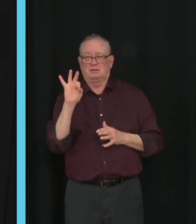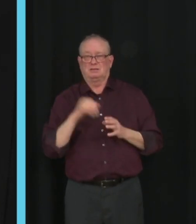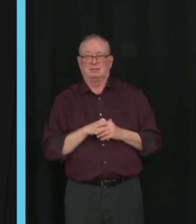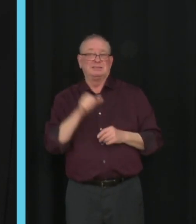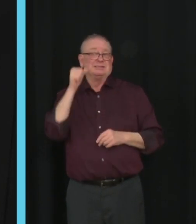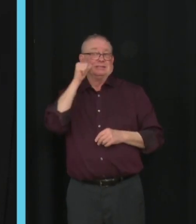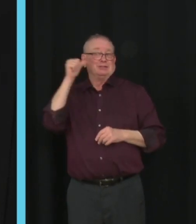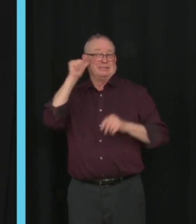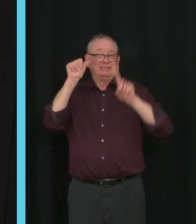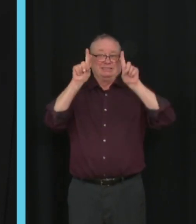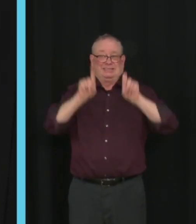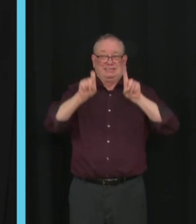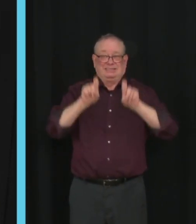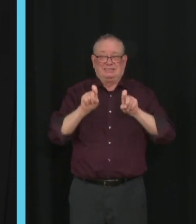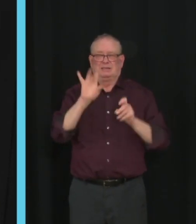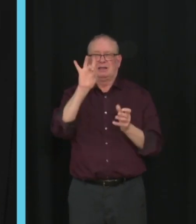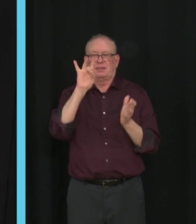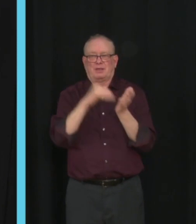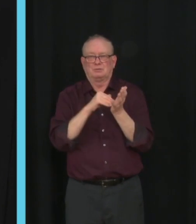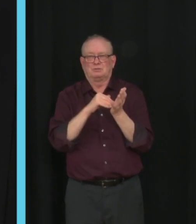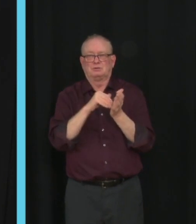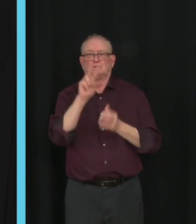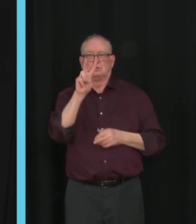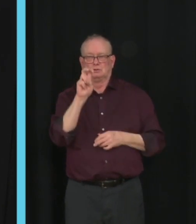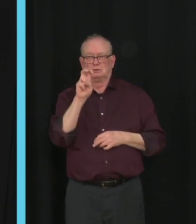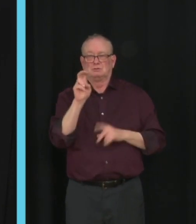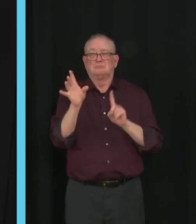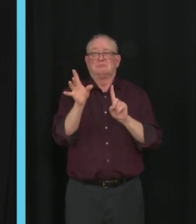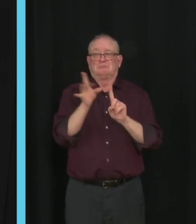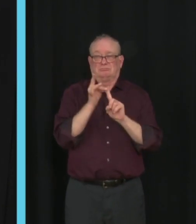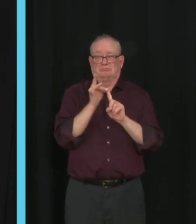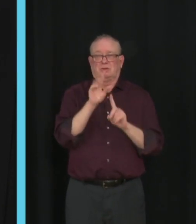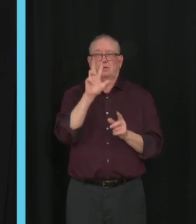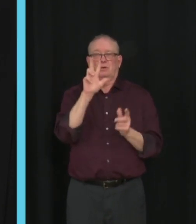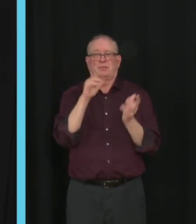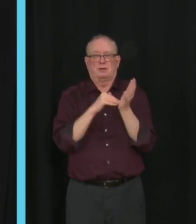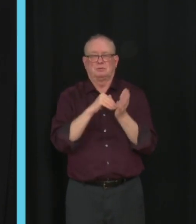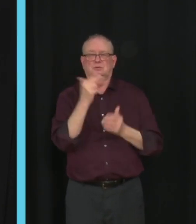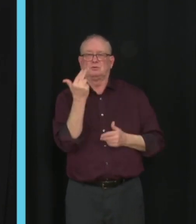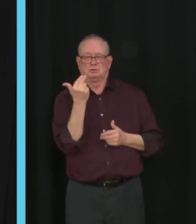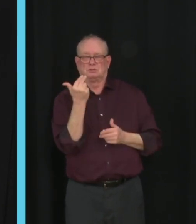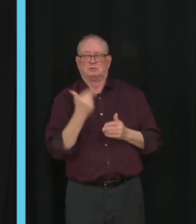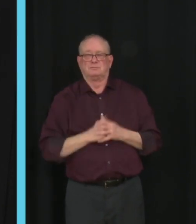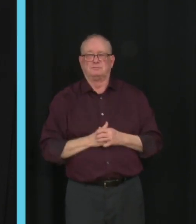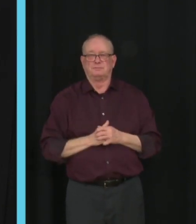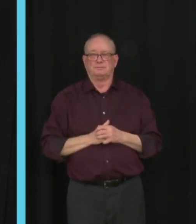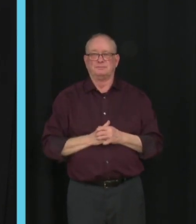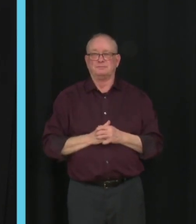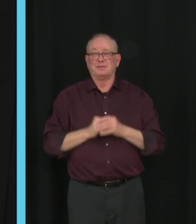identified out of about 8,200 tests. Our positivity rate over the past 4 days has ranged from